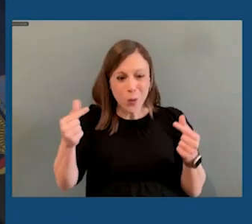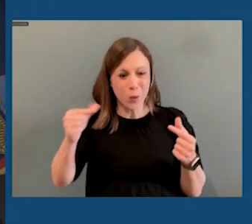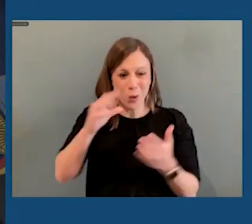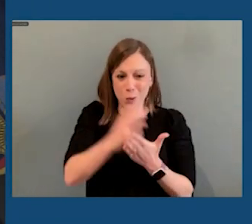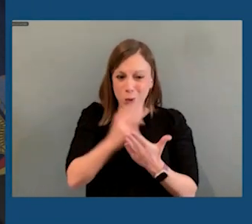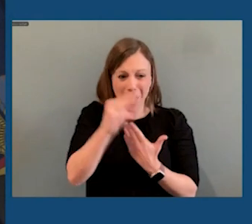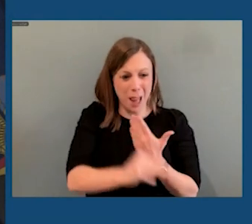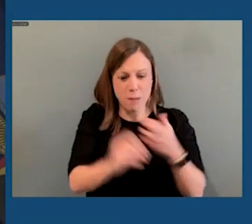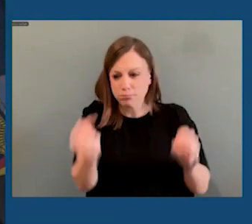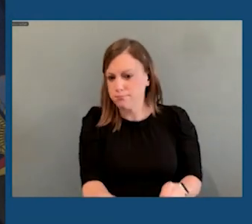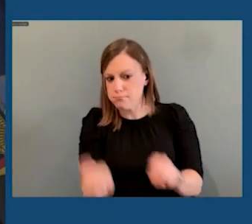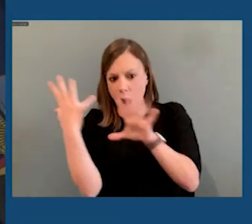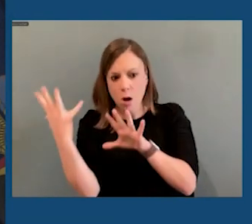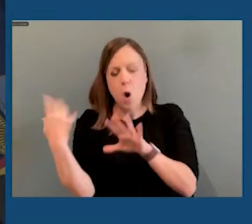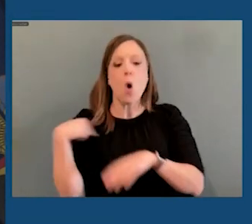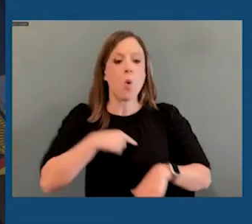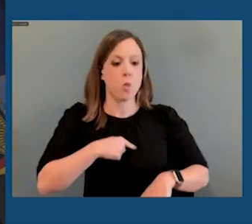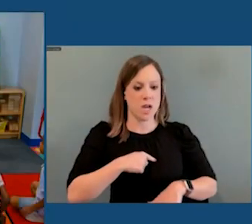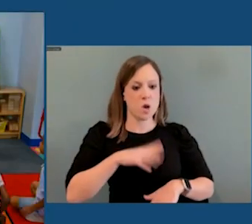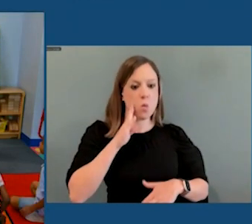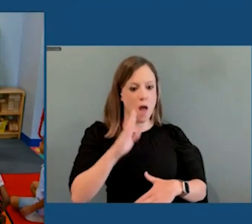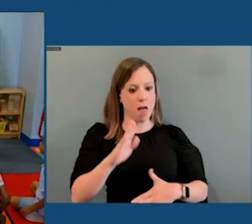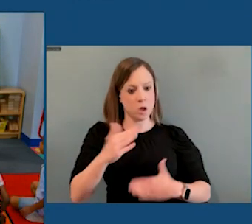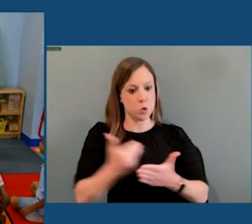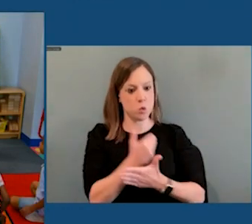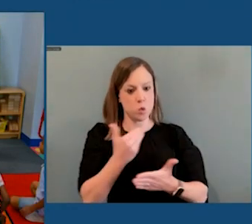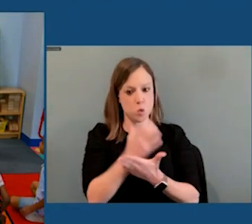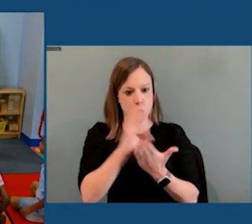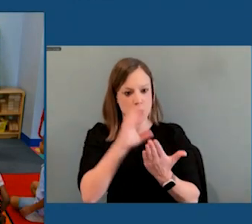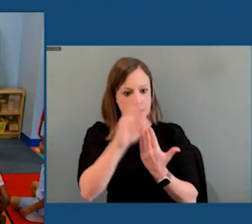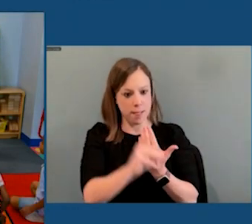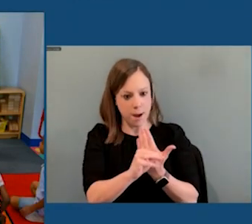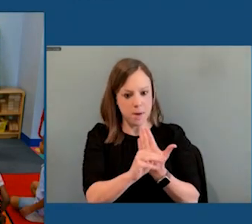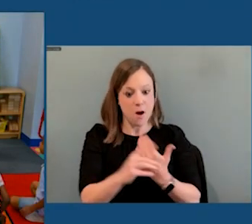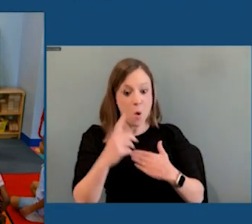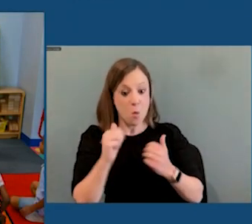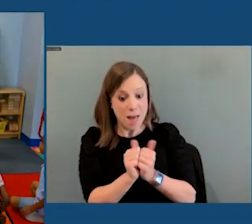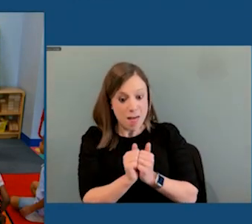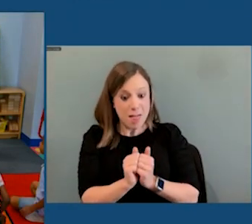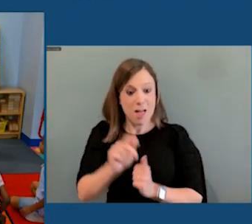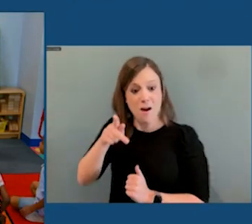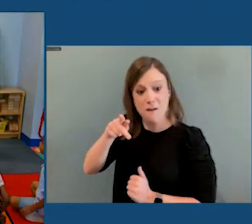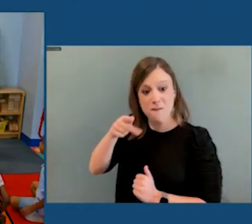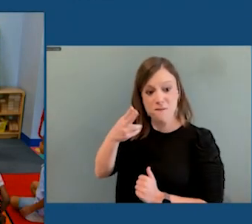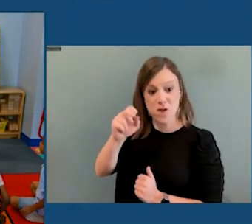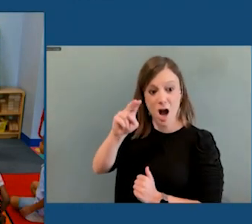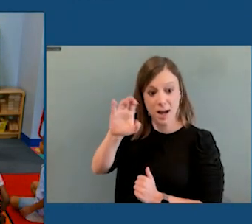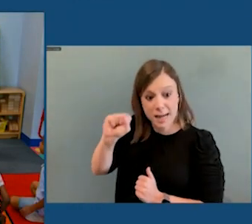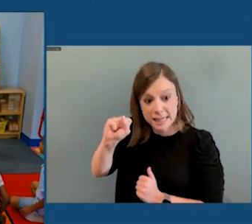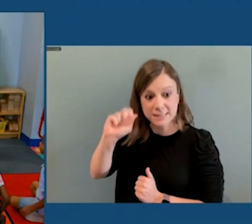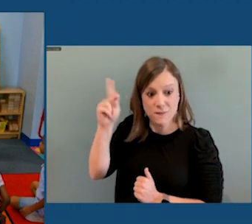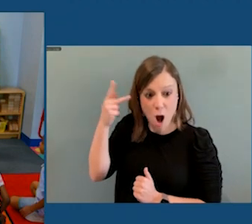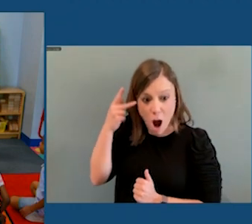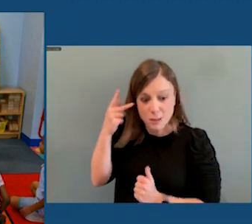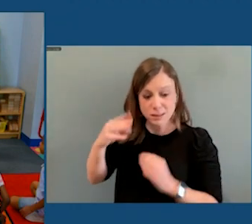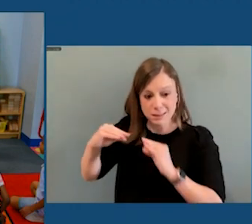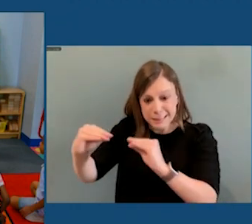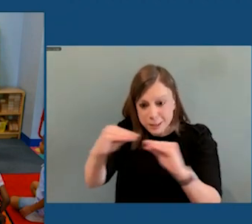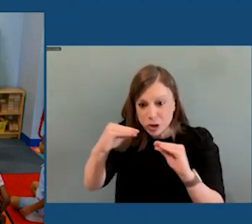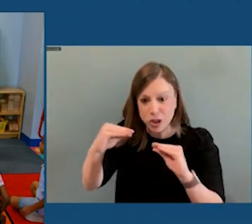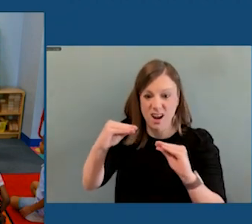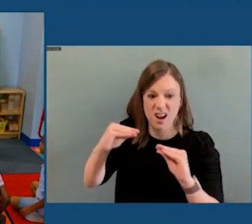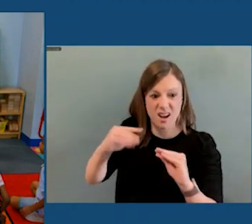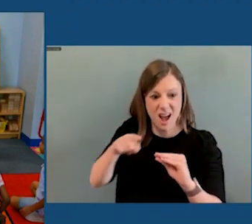and other effective techniques. We're also setting aside funding for teachers to be retrained to make this